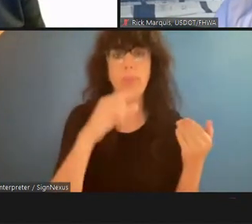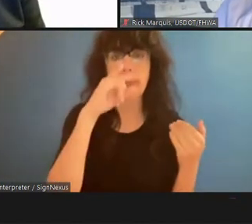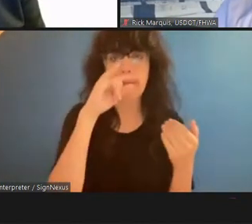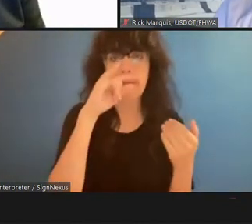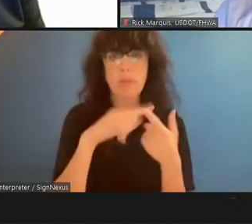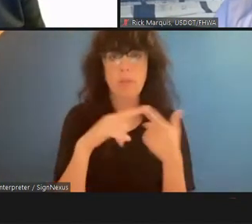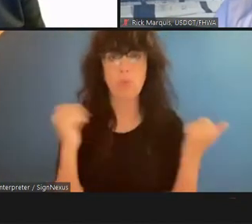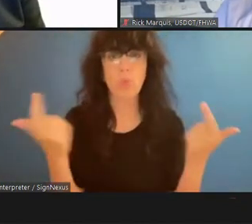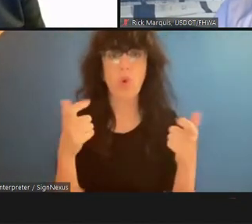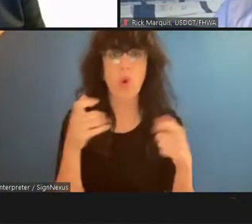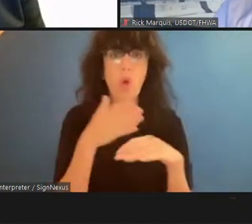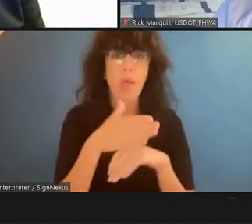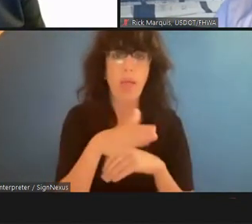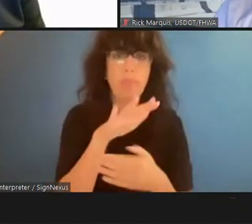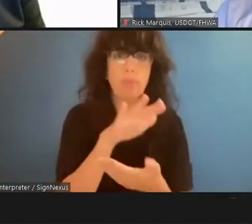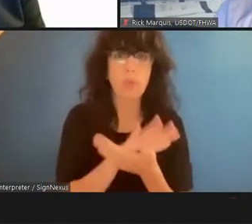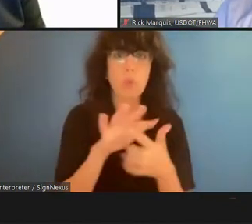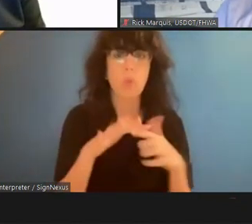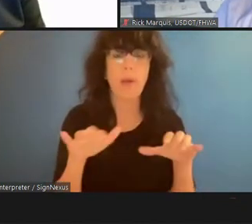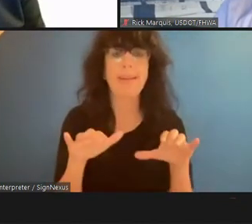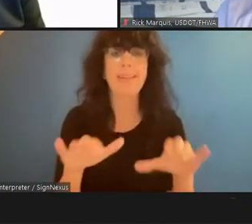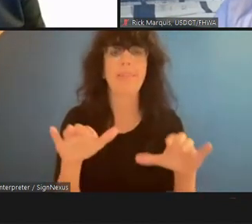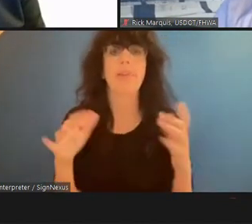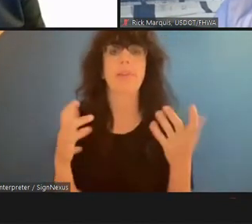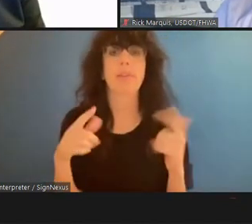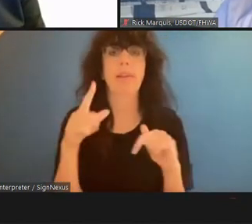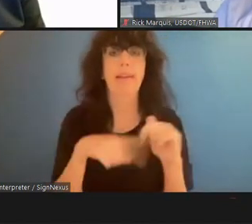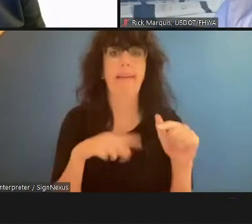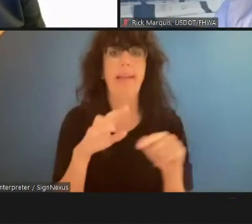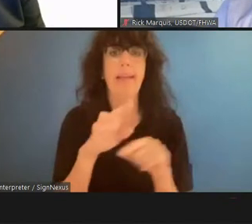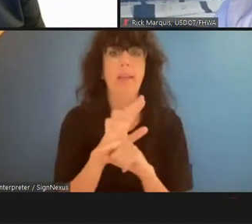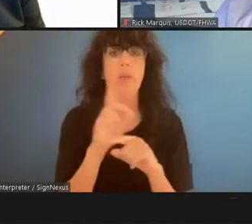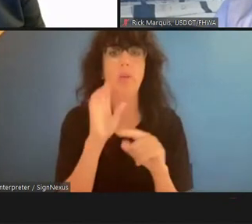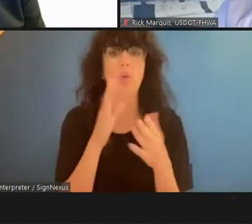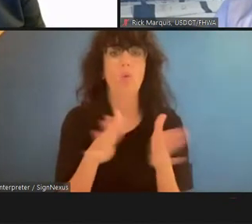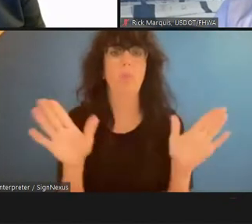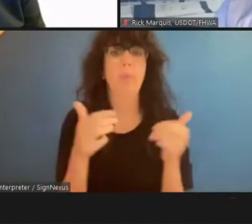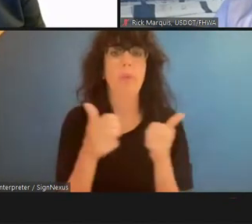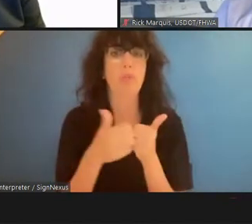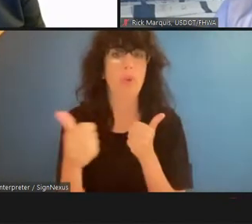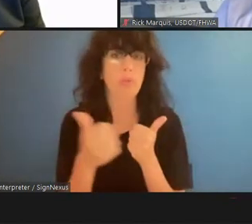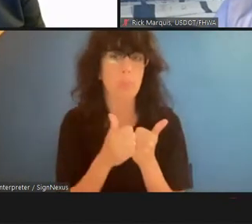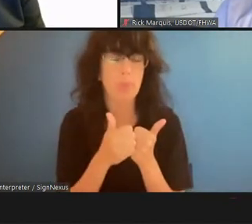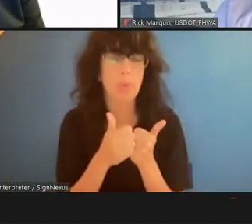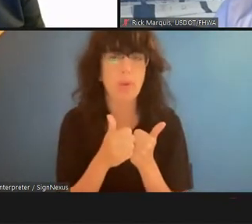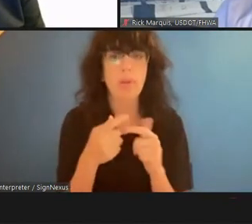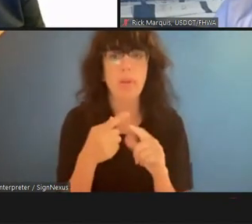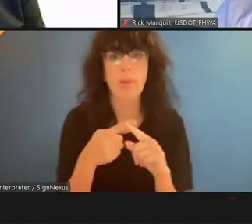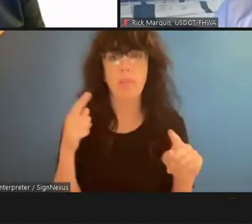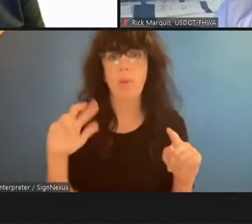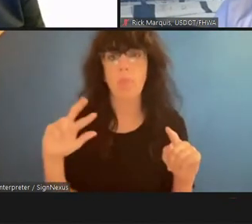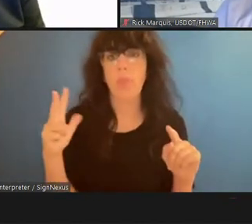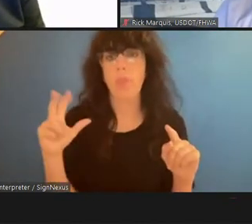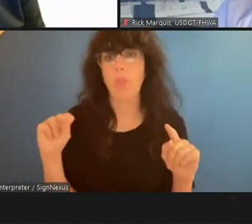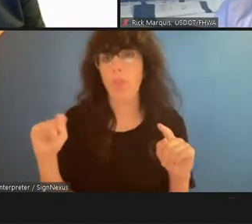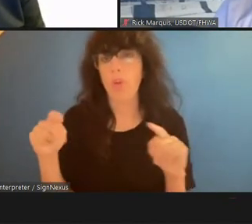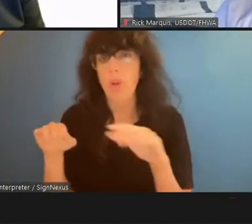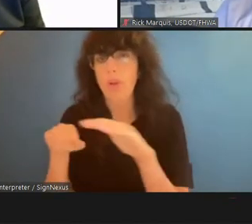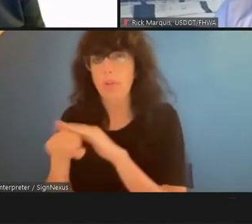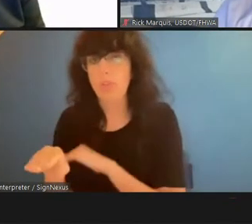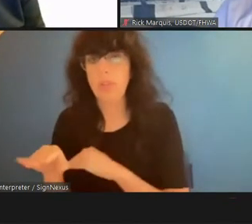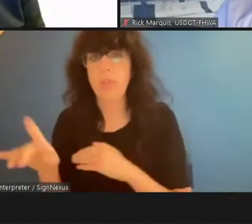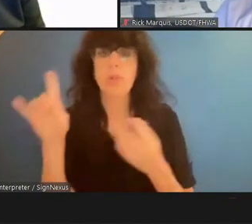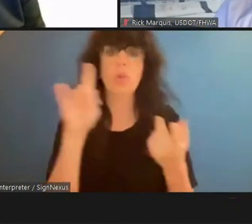their after school activities so i can't use public transportation to go from 30th street all the way to 90th